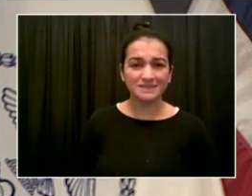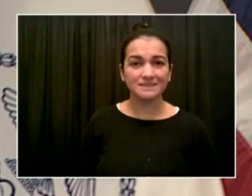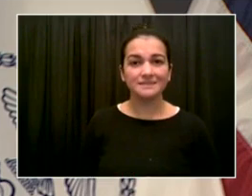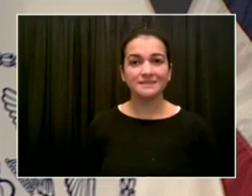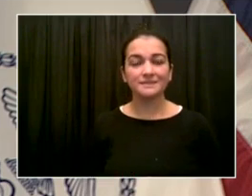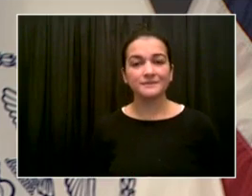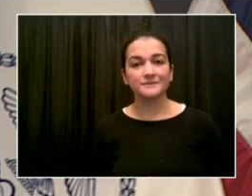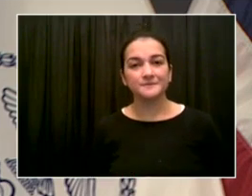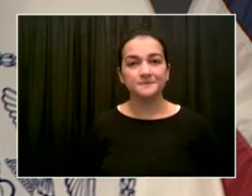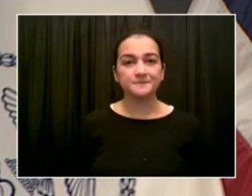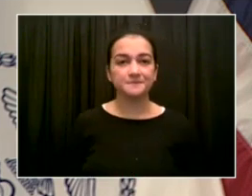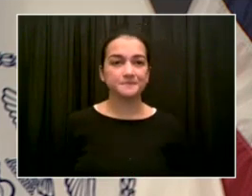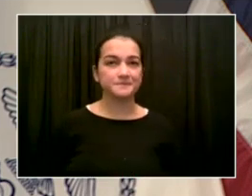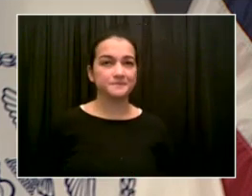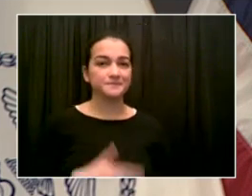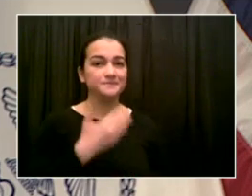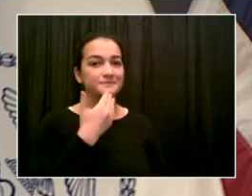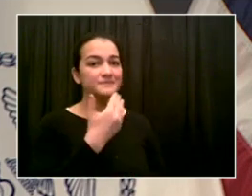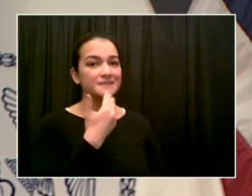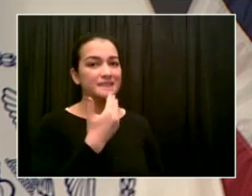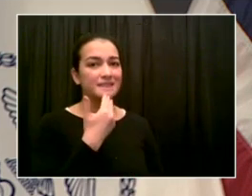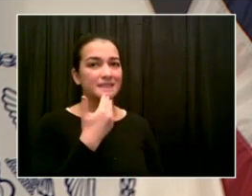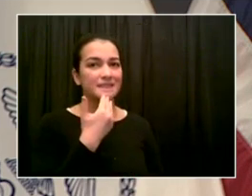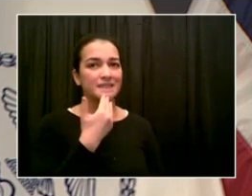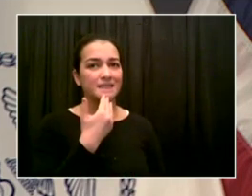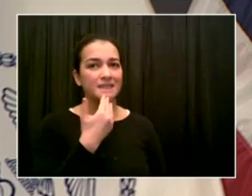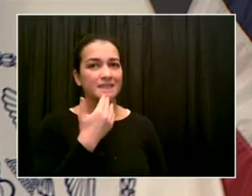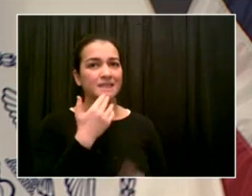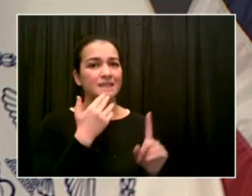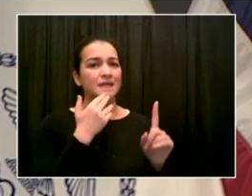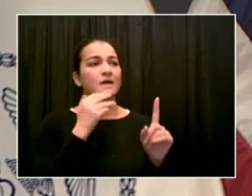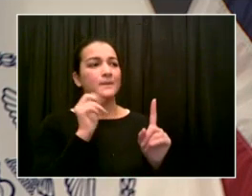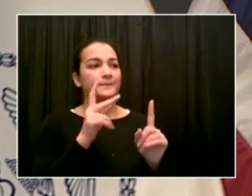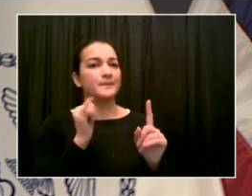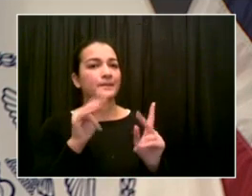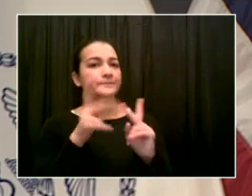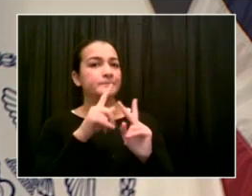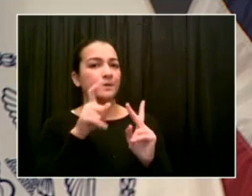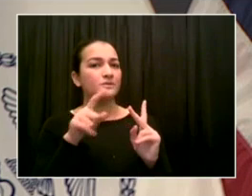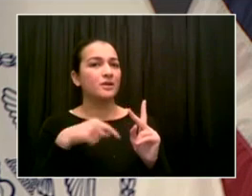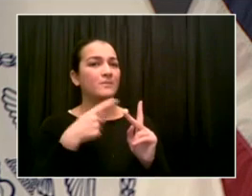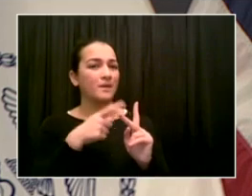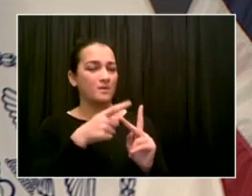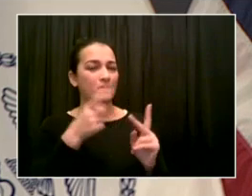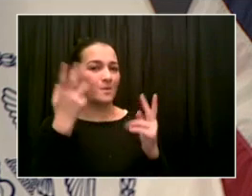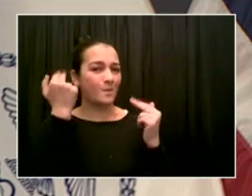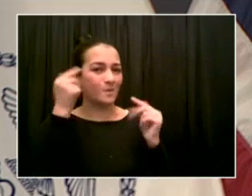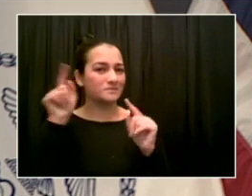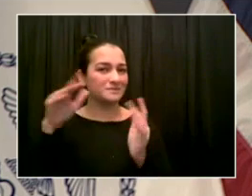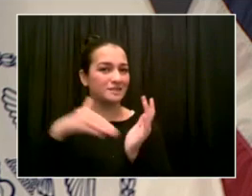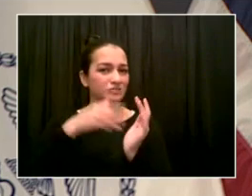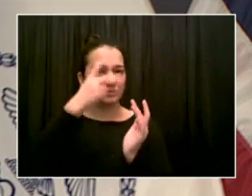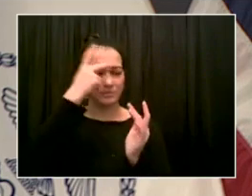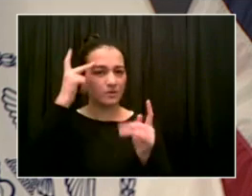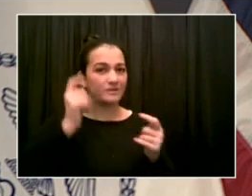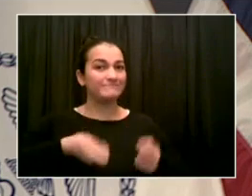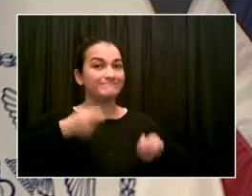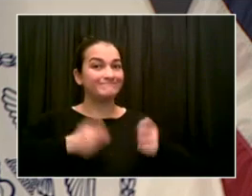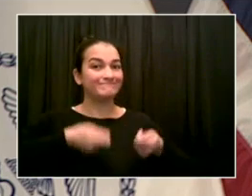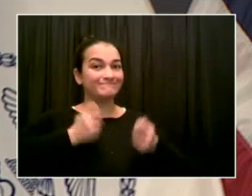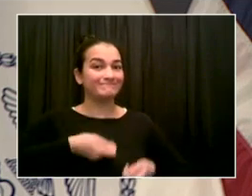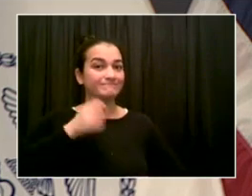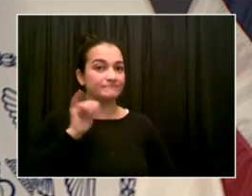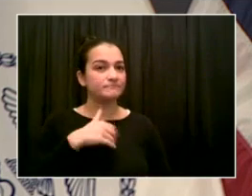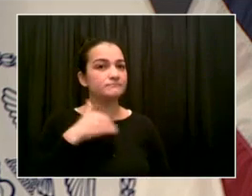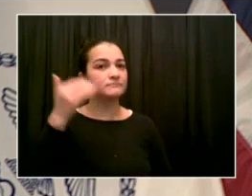the horse carriages. So, I mean, obviously this was attempted before. There was a deal. The deal collapsed. There just weren't the votes for it in the